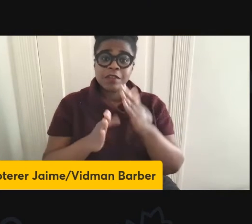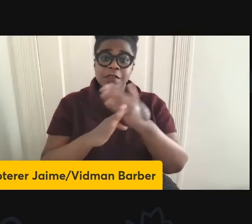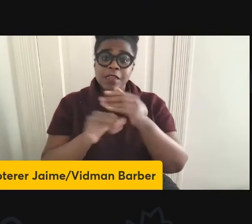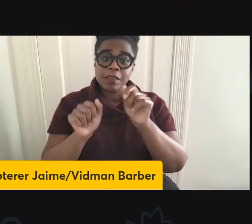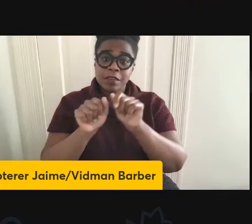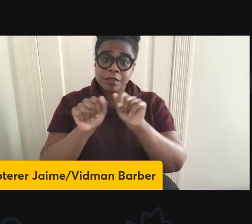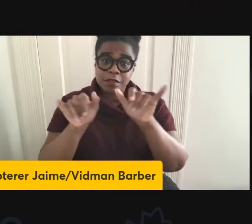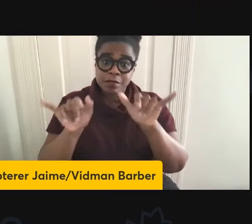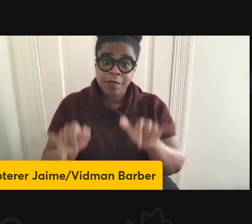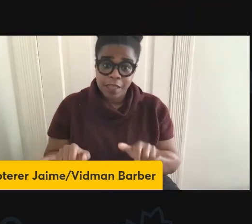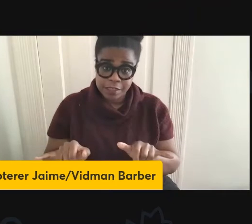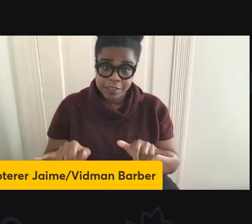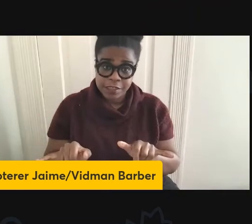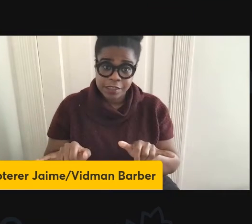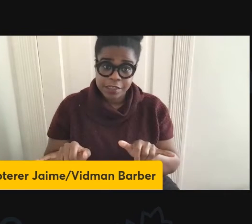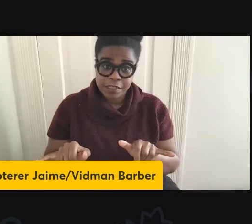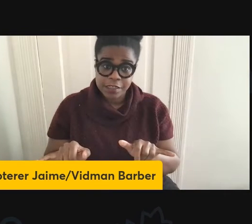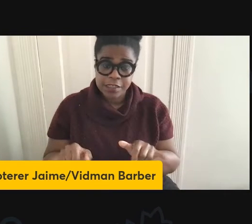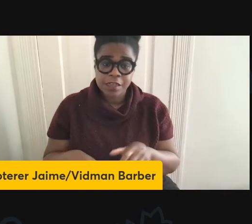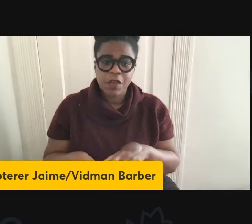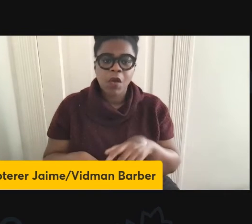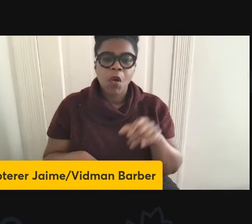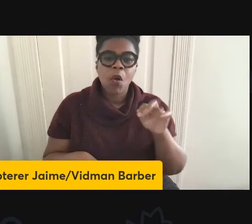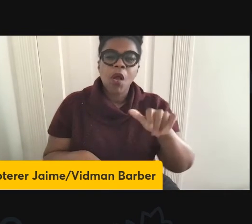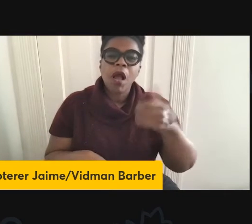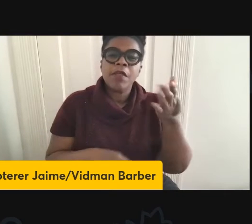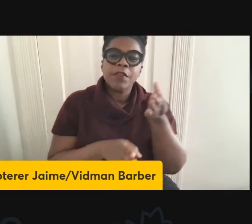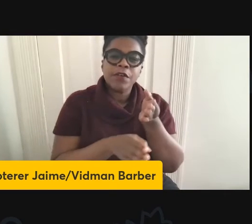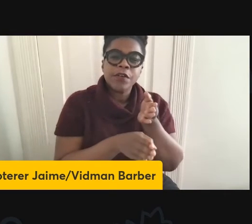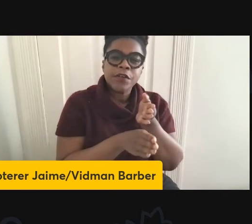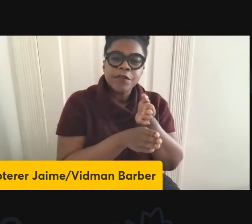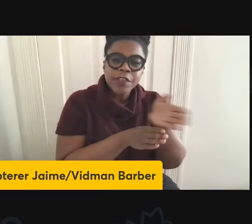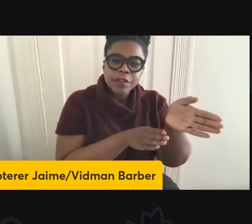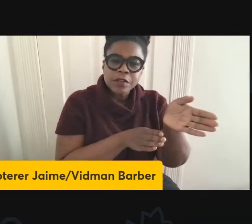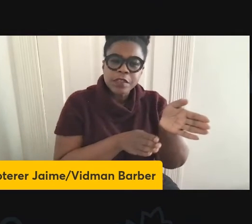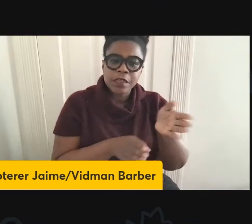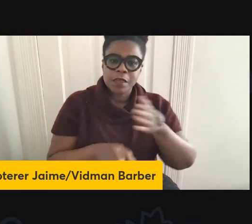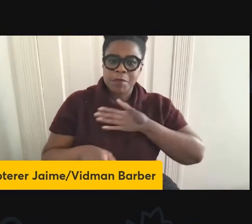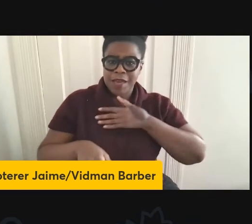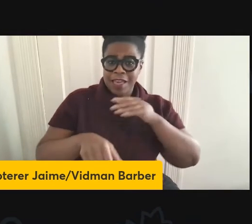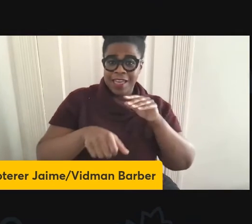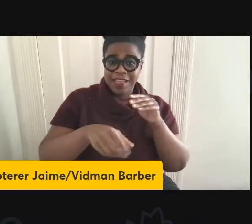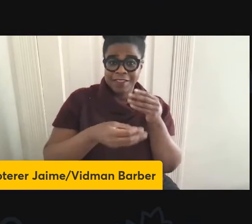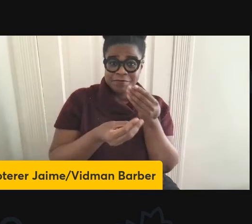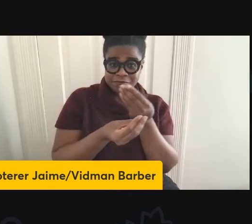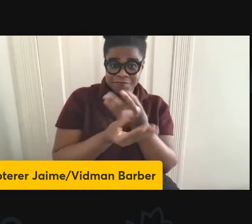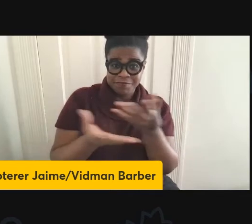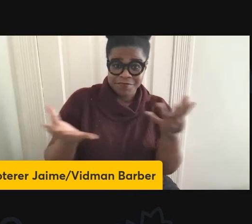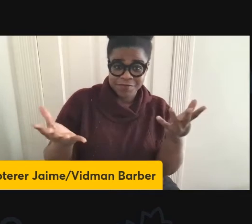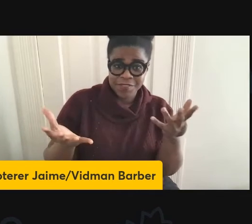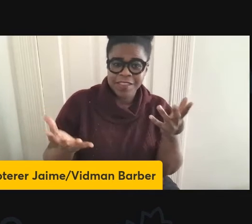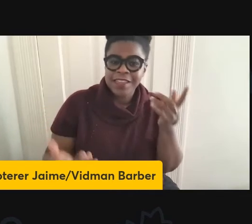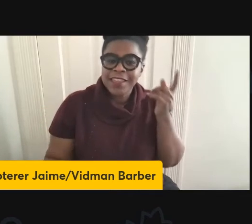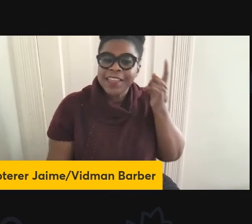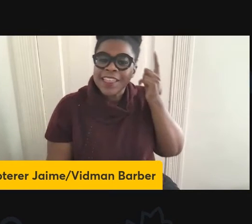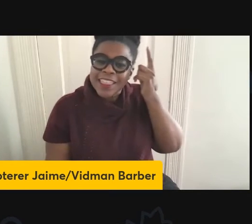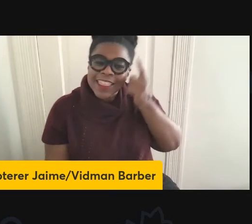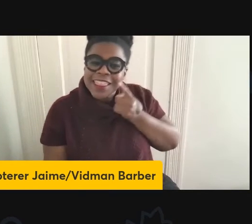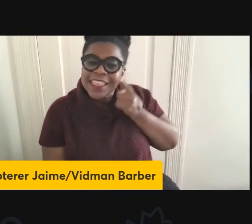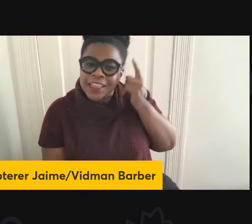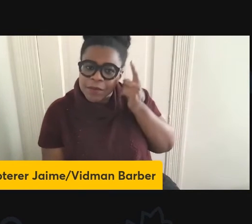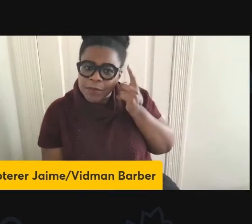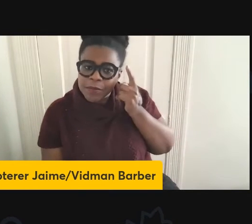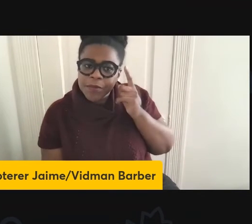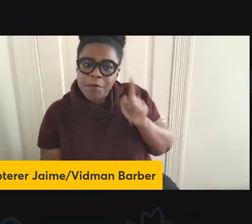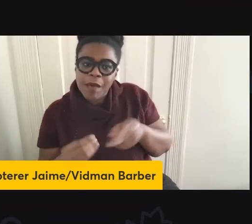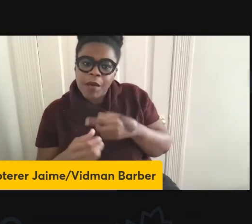any other type of field, what I'd say to you is think about the problem